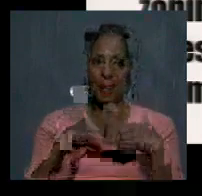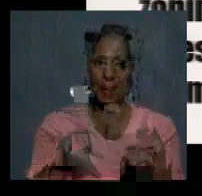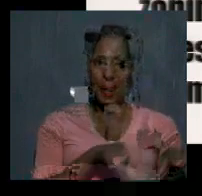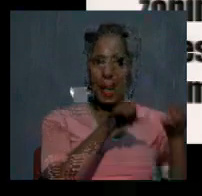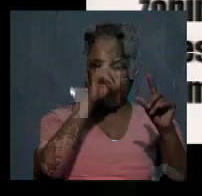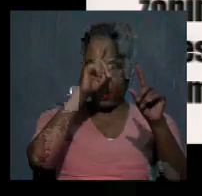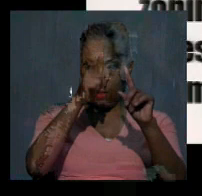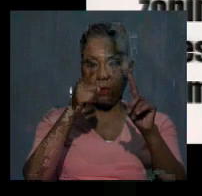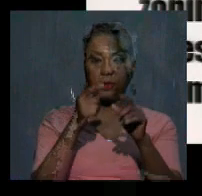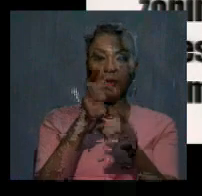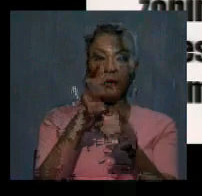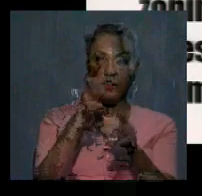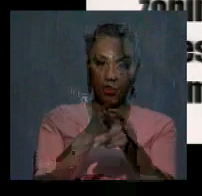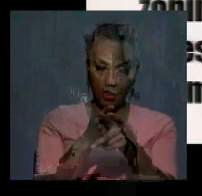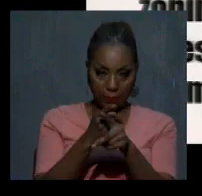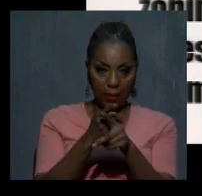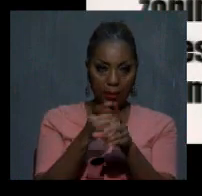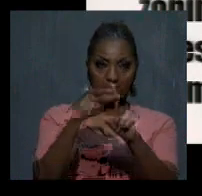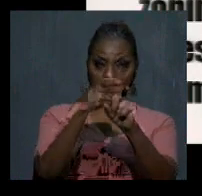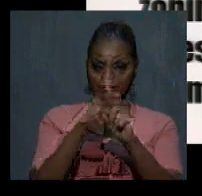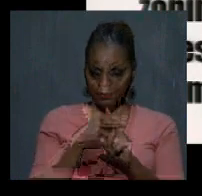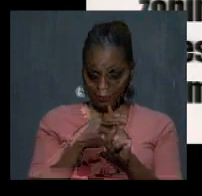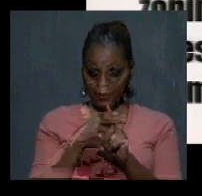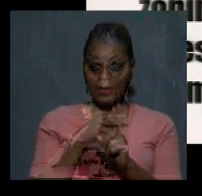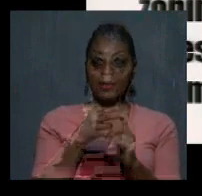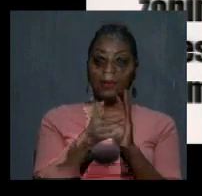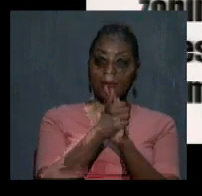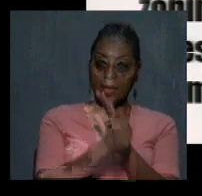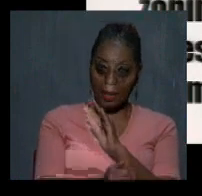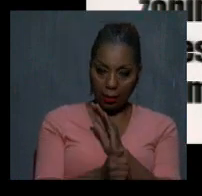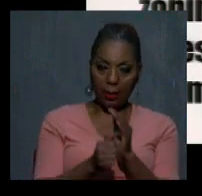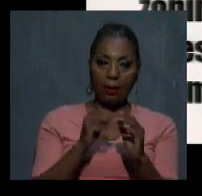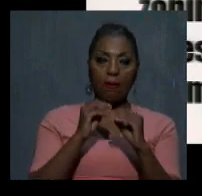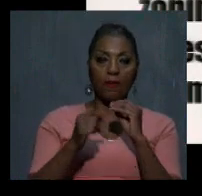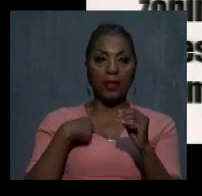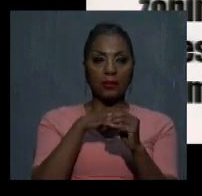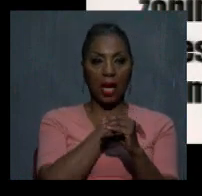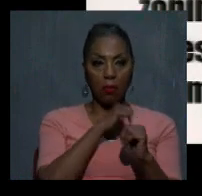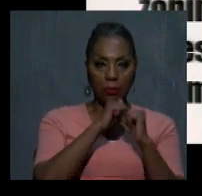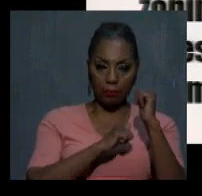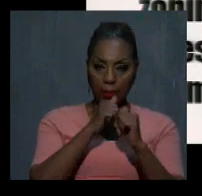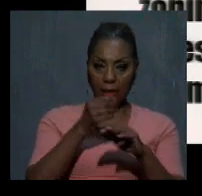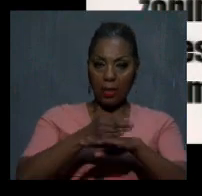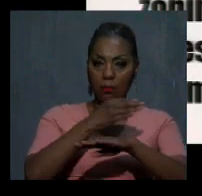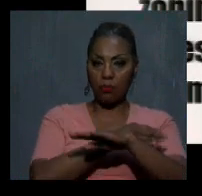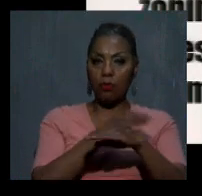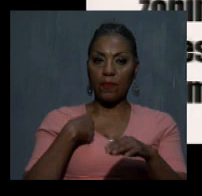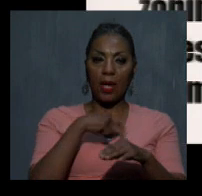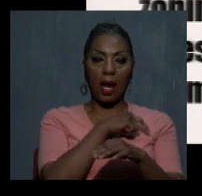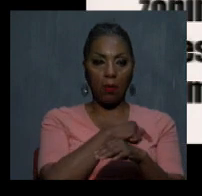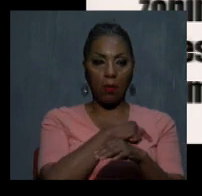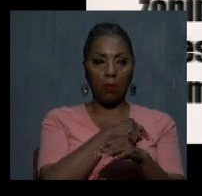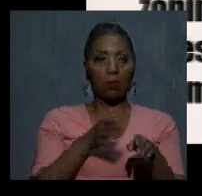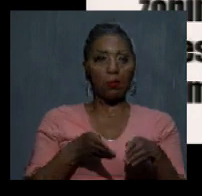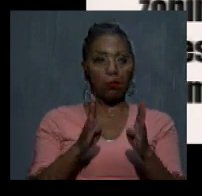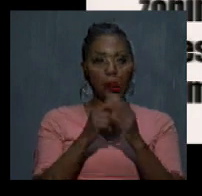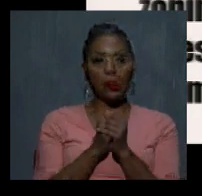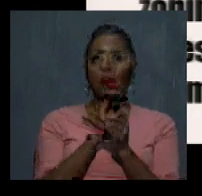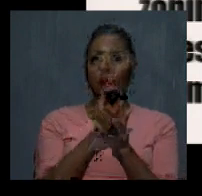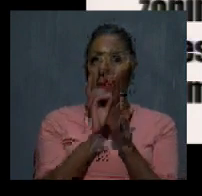Goals: we want to retain talent, grow economic, our infrastructure, public spaces and